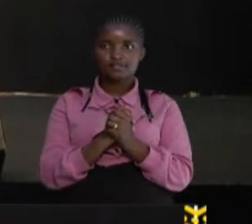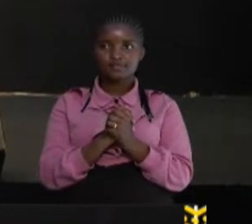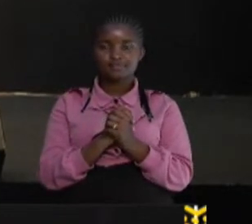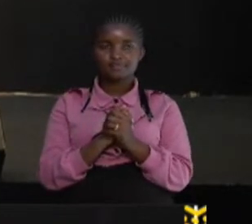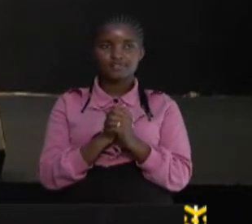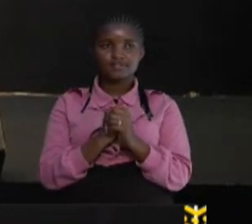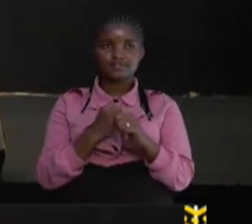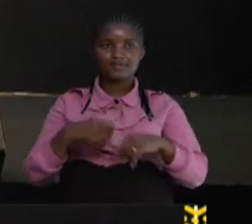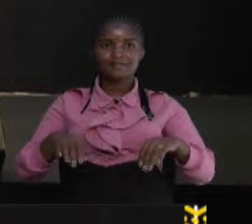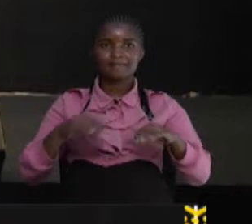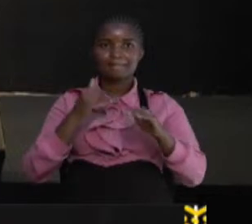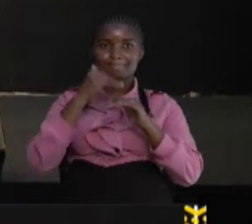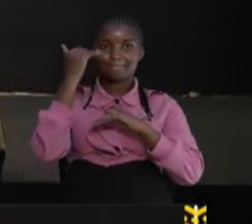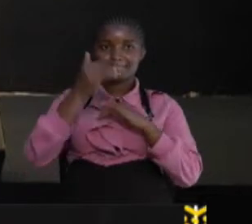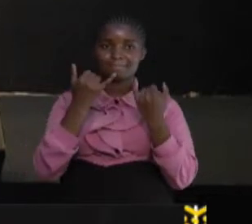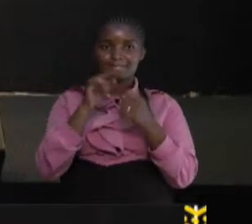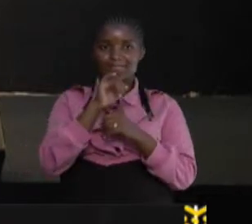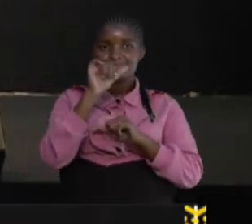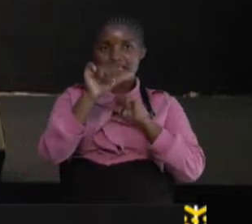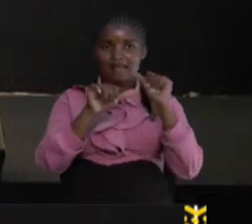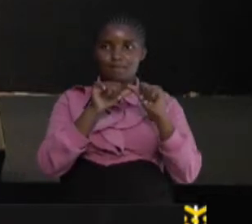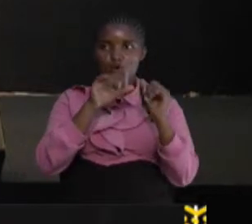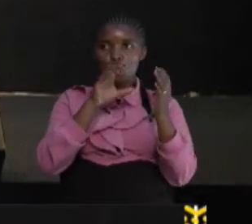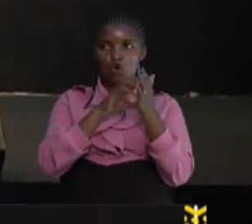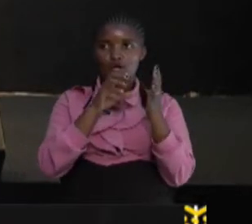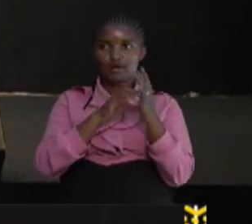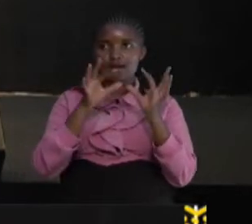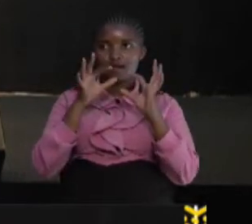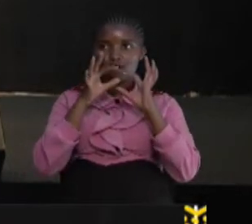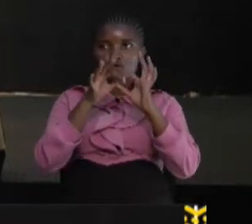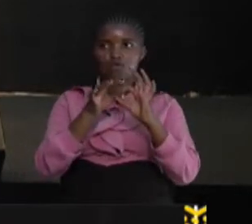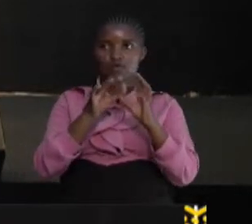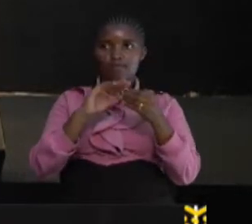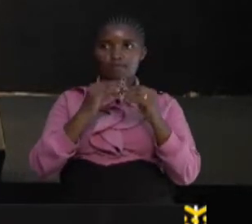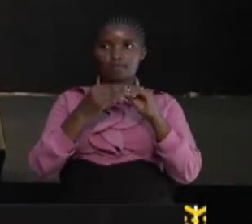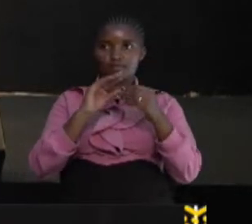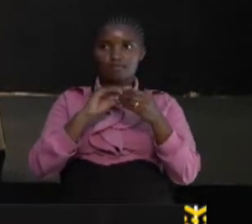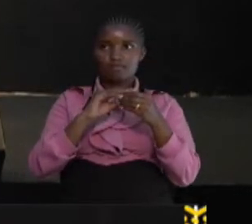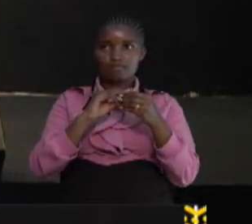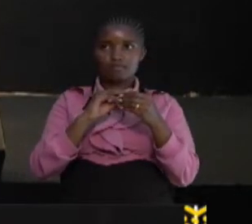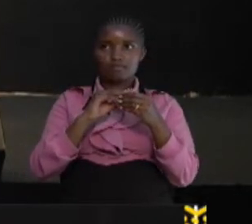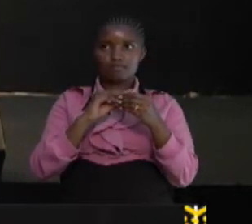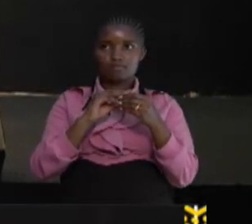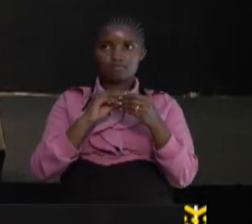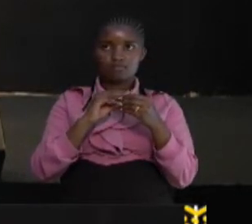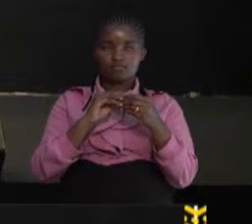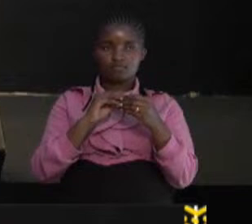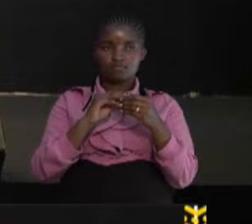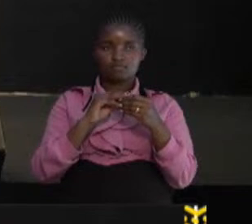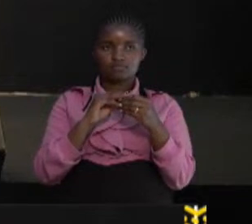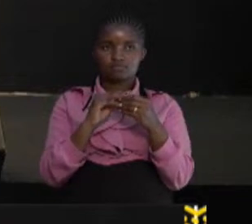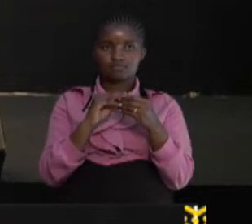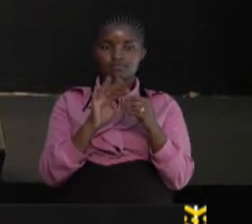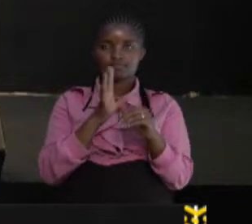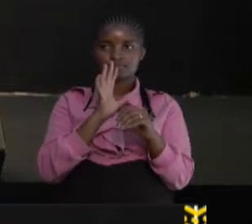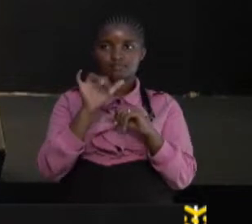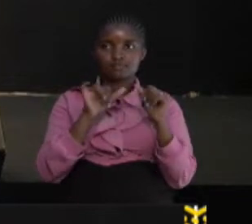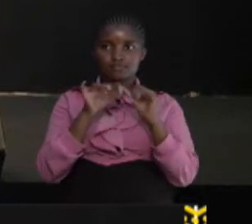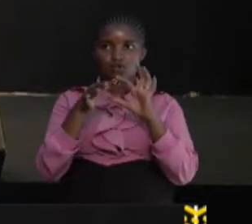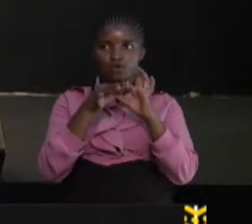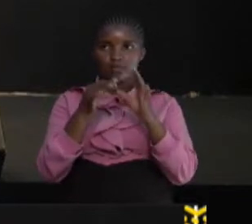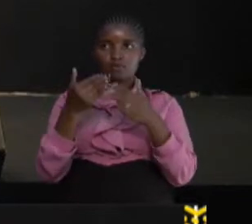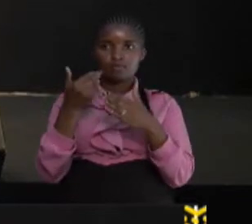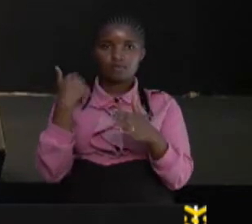All right. So this bit is about content co-creation. So what you can do, just like I was talking about collaboration